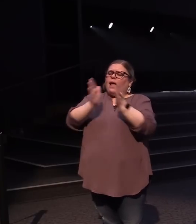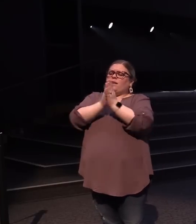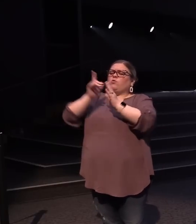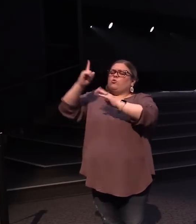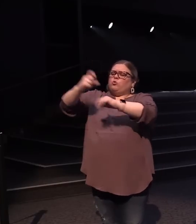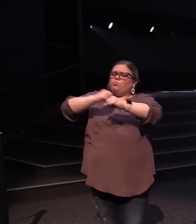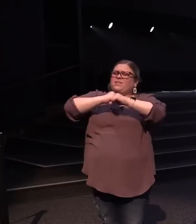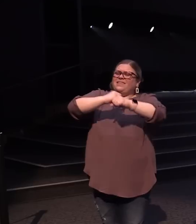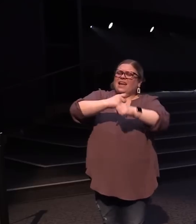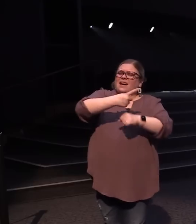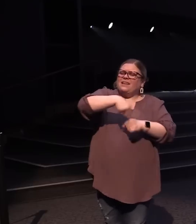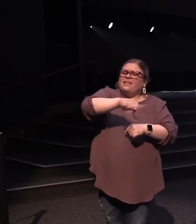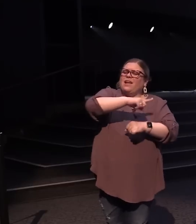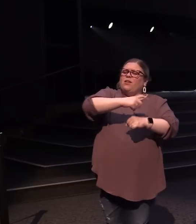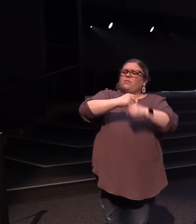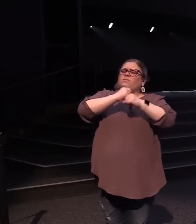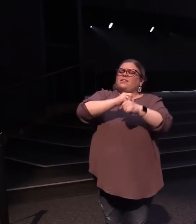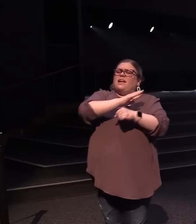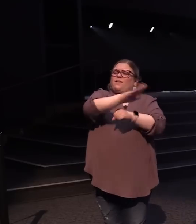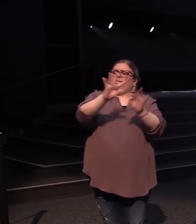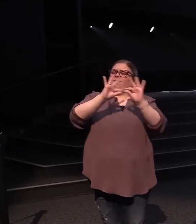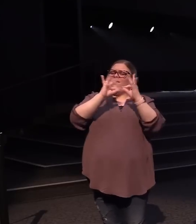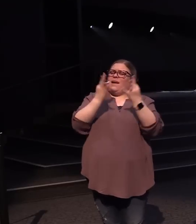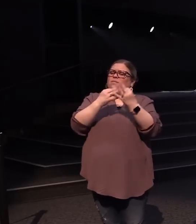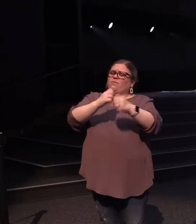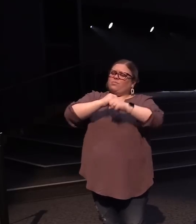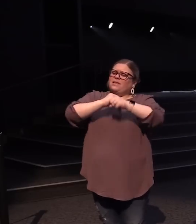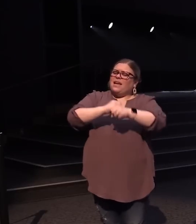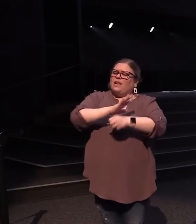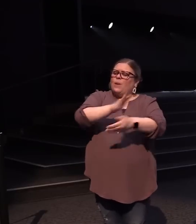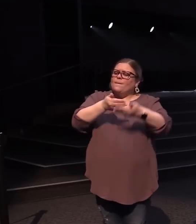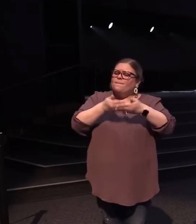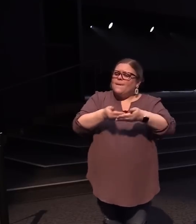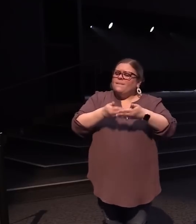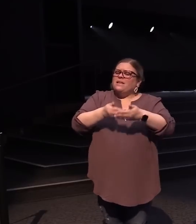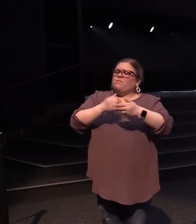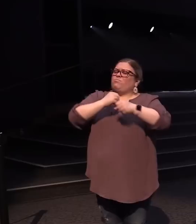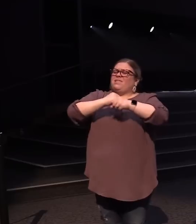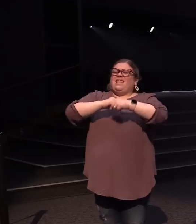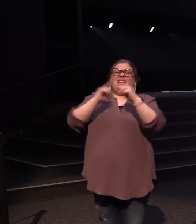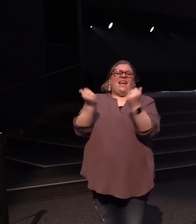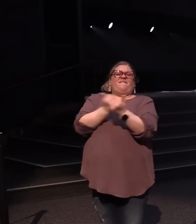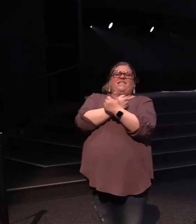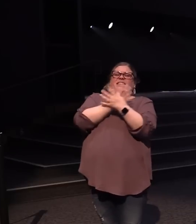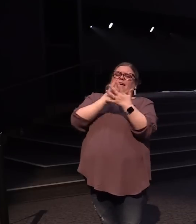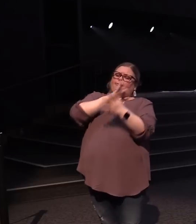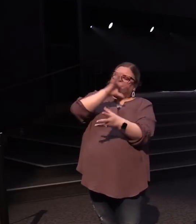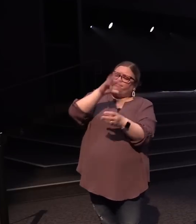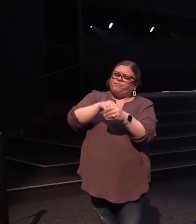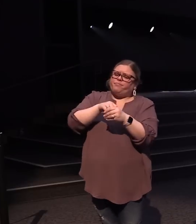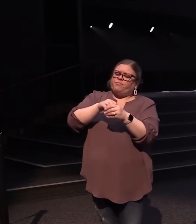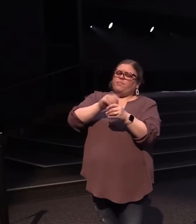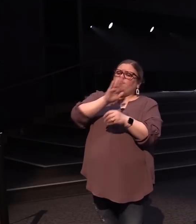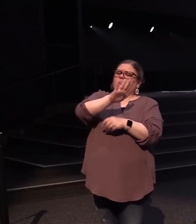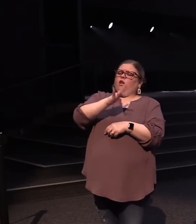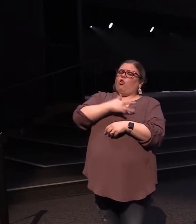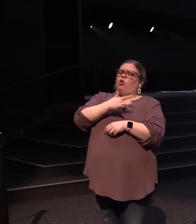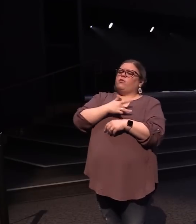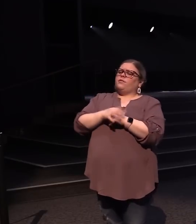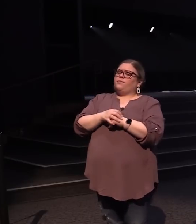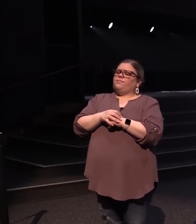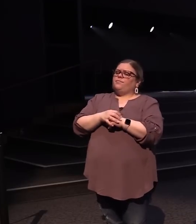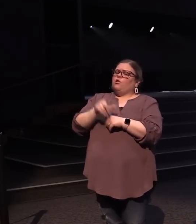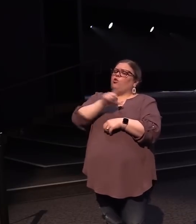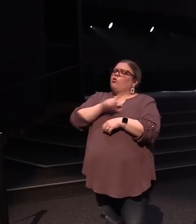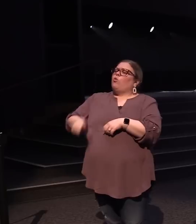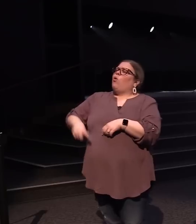them, protect their families, protect their babies, and protect everything that is concerning their heart today.